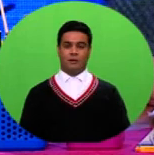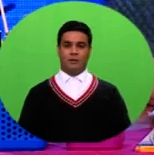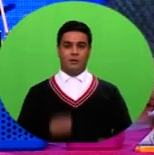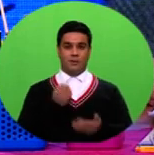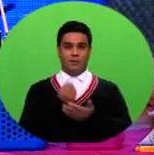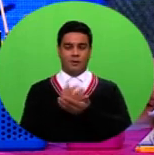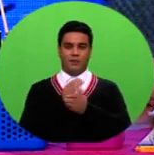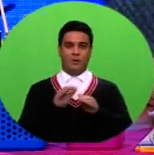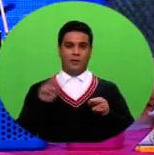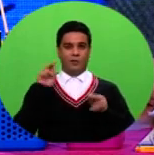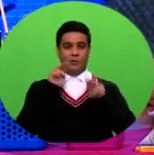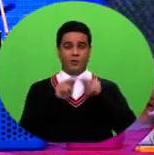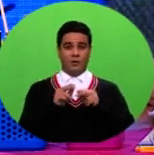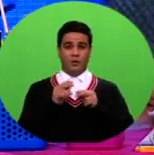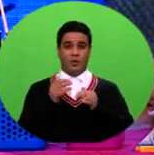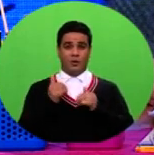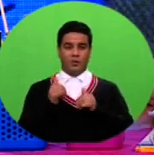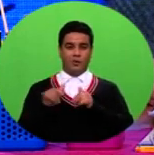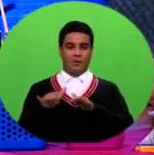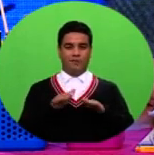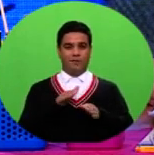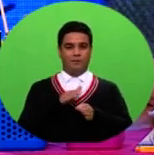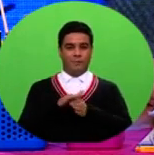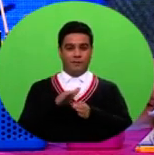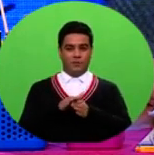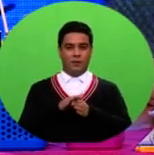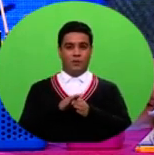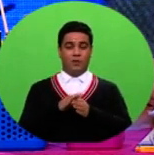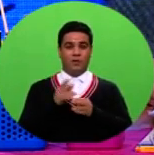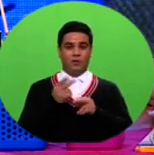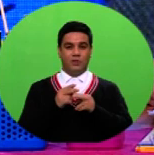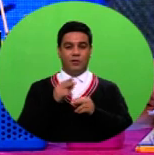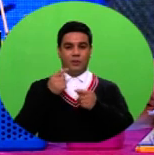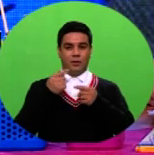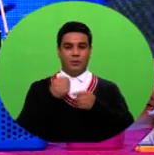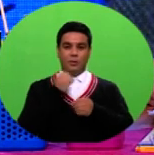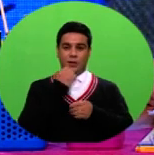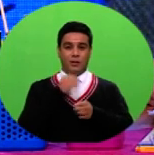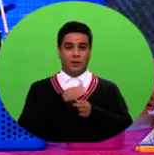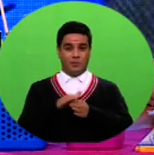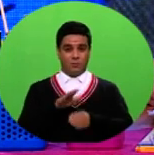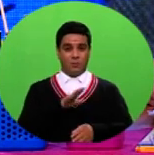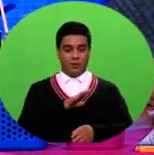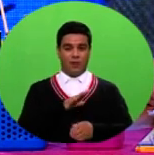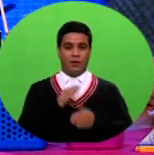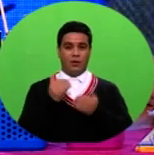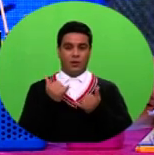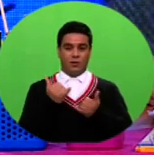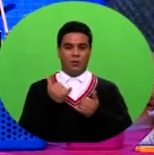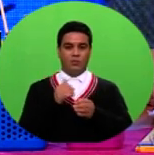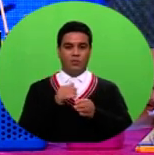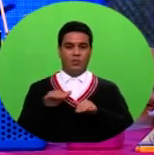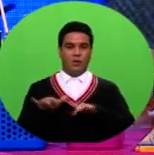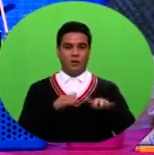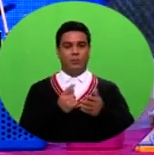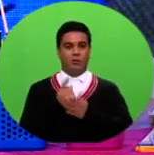Aziz o'quvchilar, mashg'ulotimiz uchun o'quv qurollarini tayyorlab oldingizmi? Barakalla. Endi mashg'ulotimizni